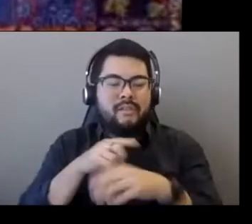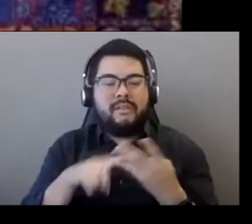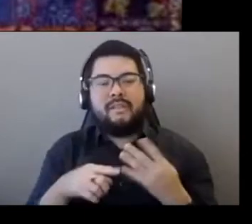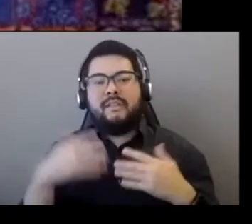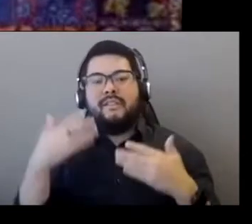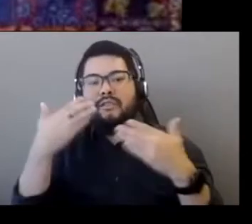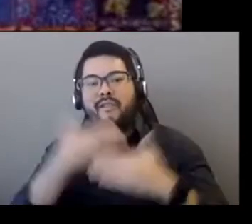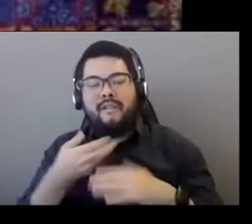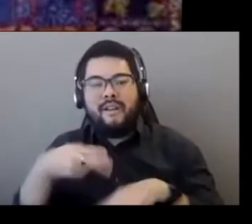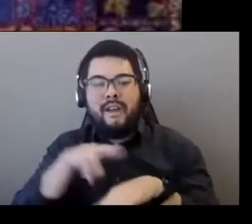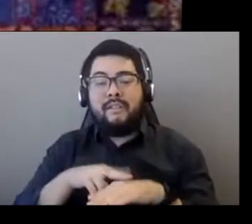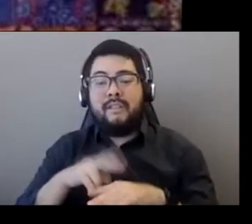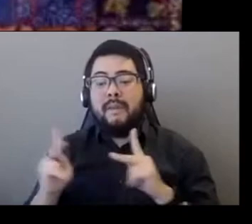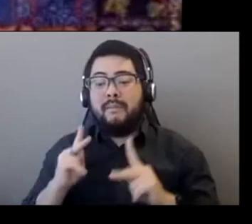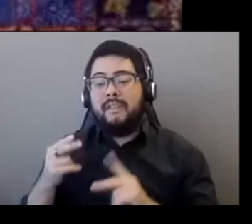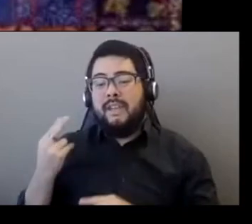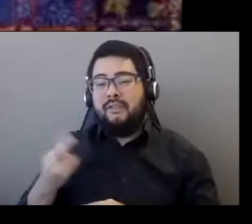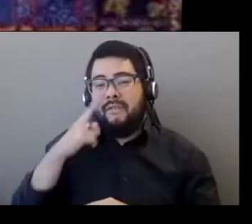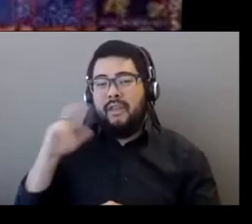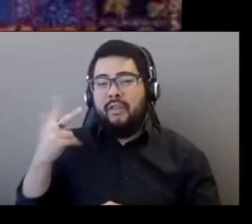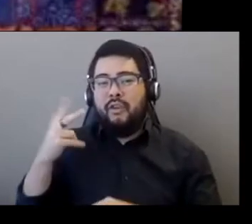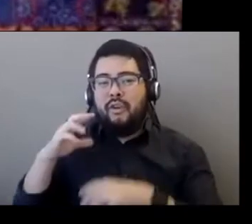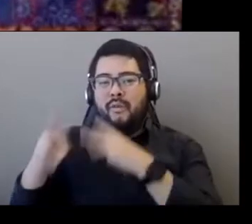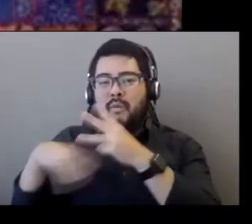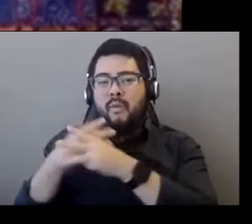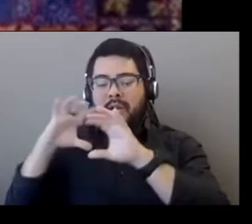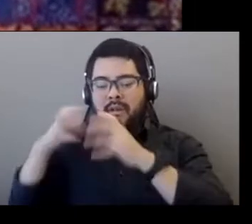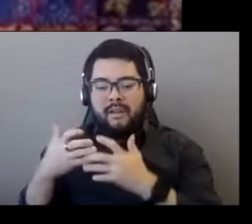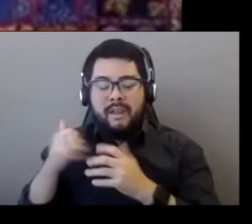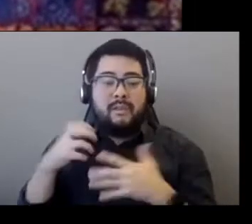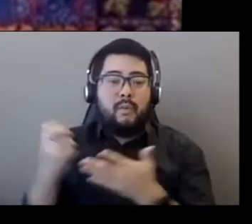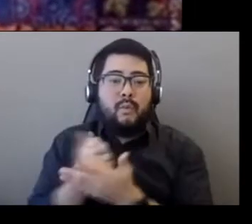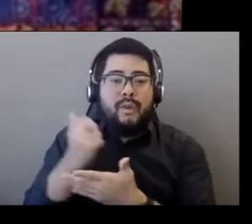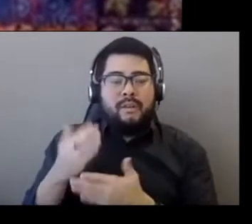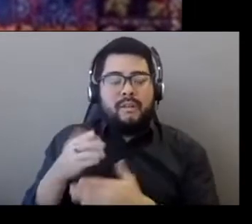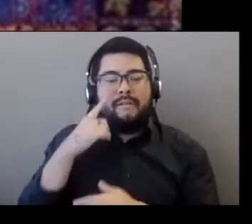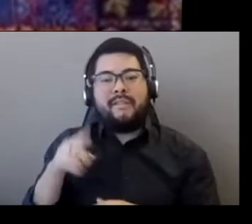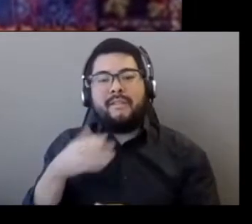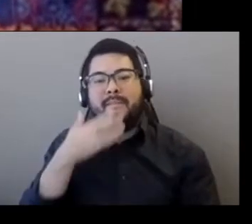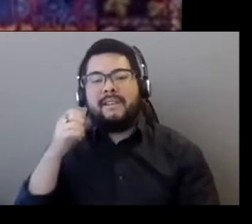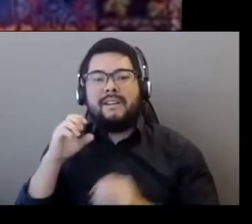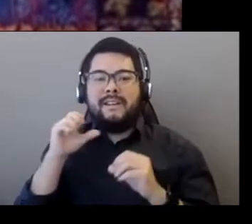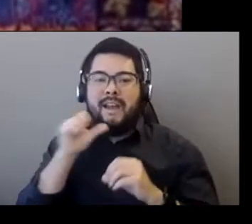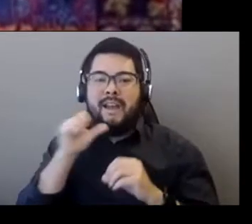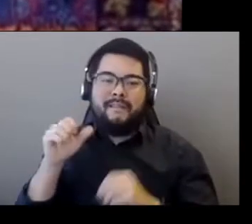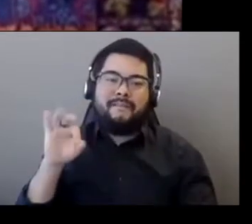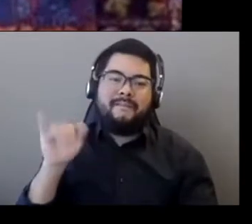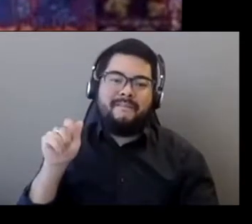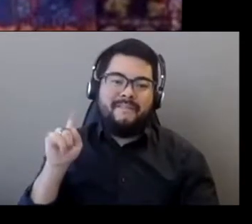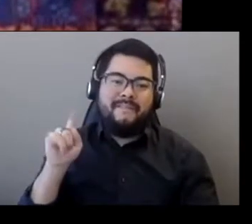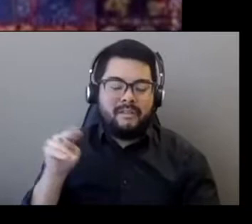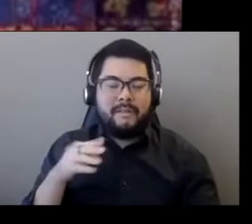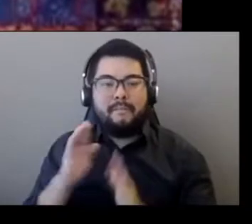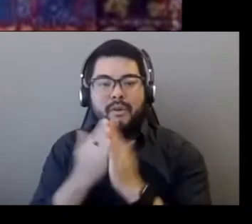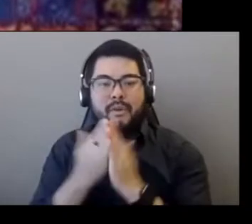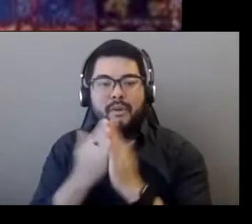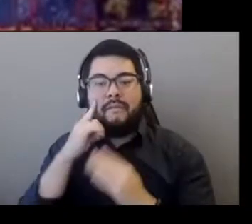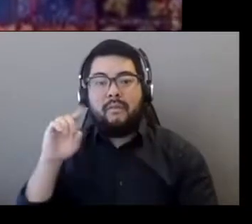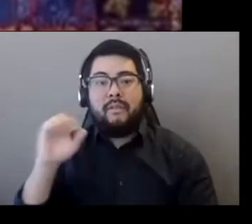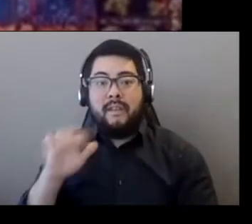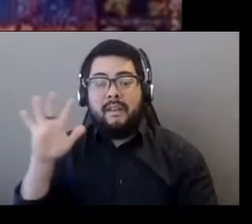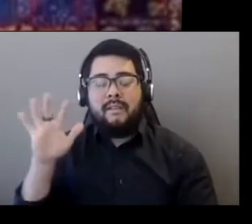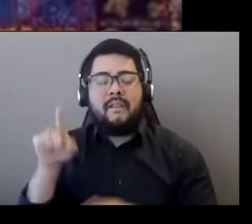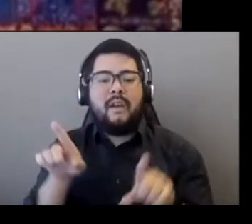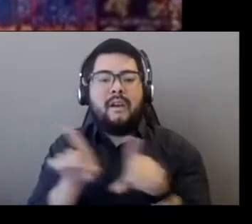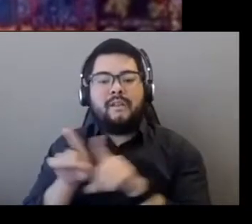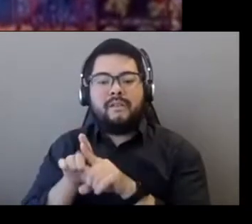People's History of the Third World, which was the winner of the Best Nonfiction Book by the Asian American Writers Workshop and the Muzaffar Ahmed